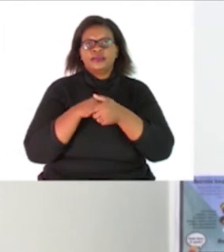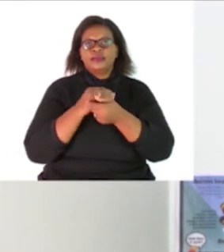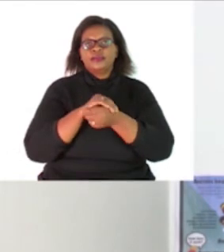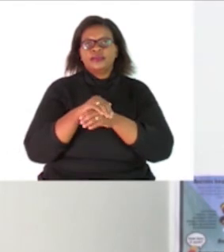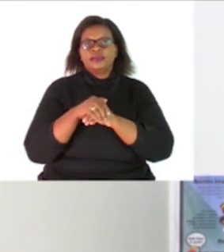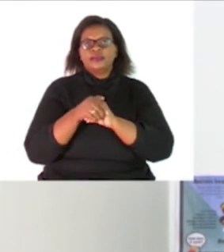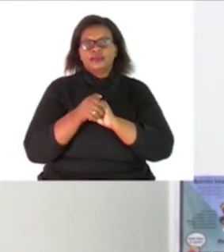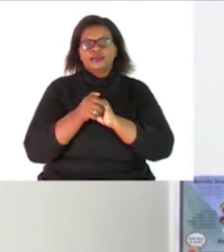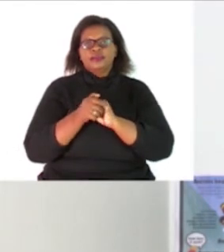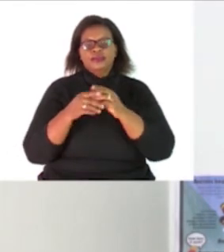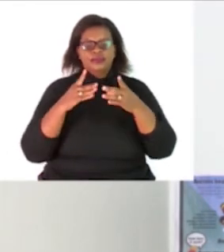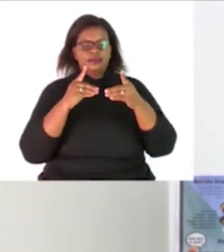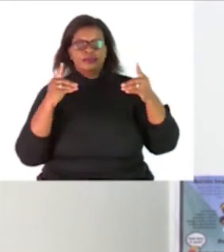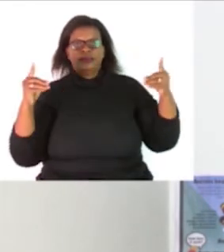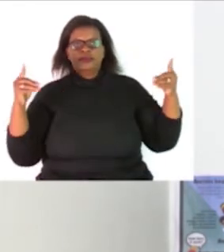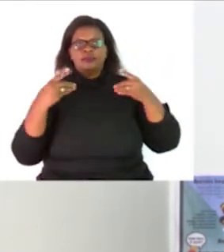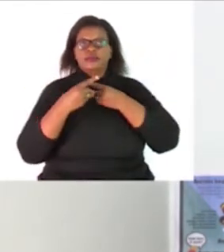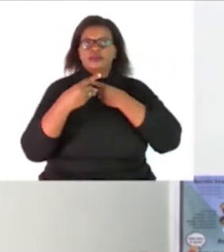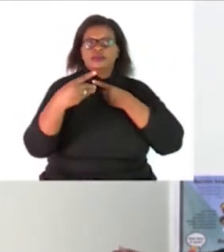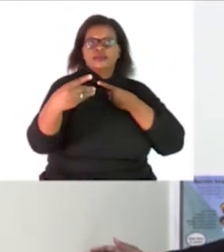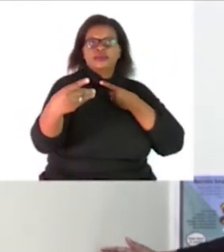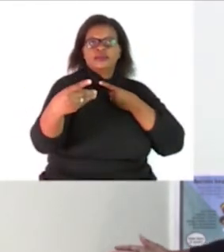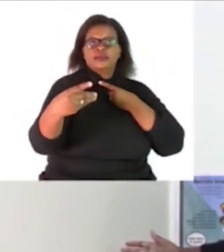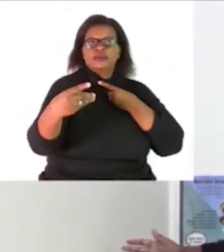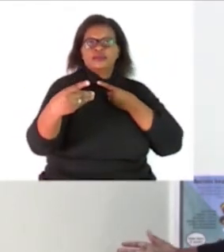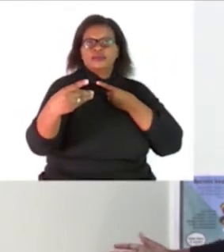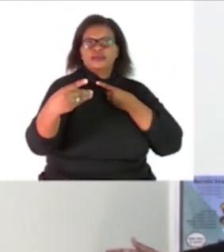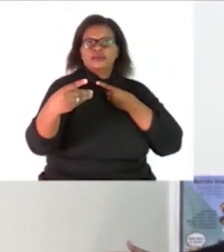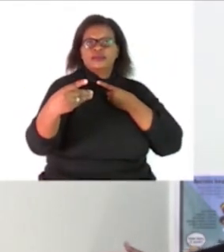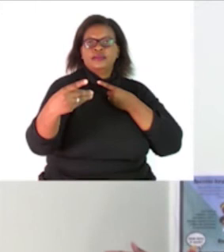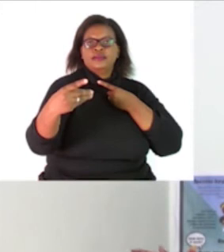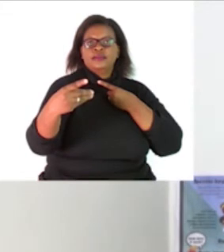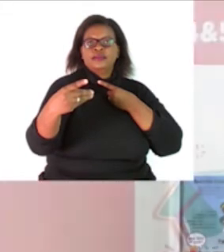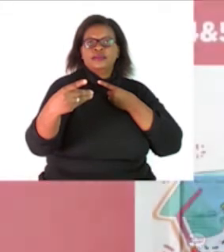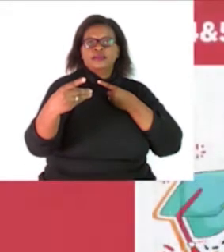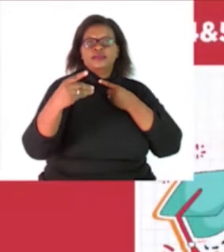we consider distance, social distance.